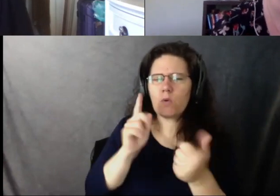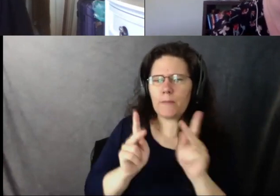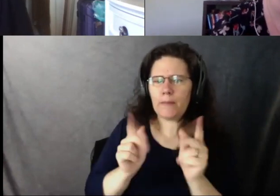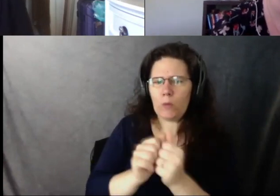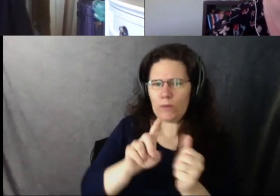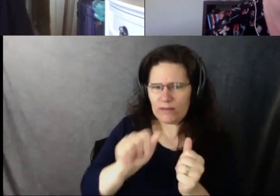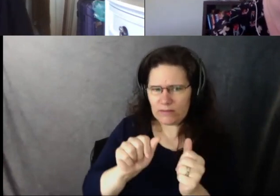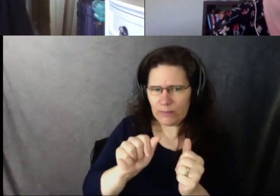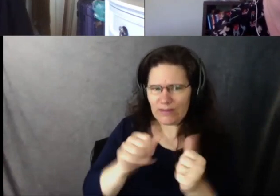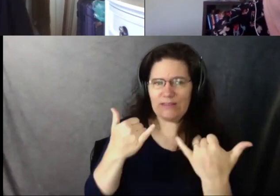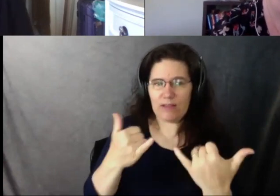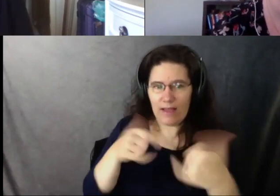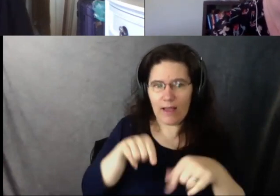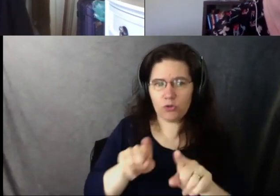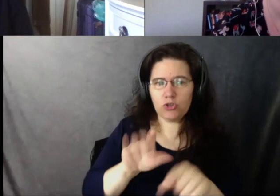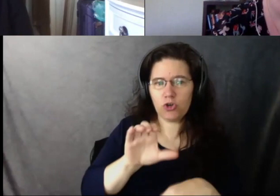Perfect.